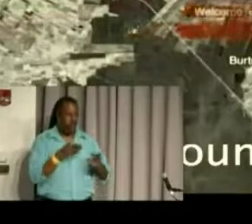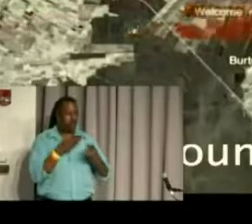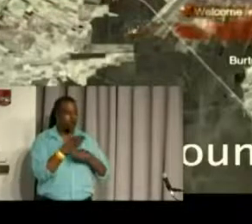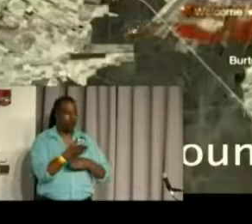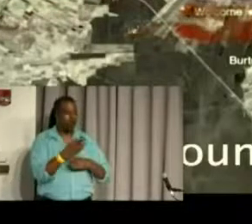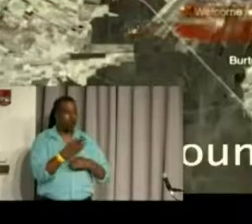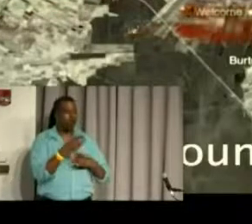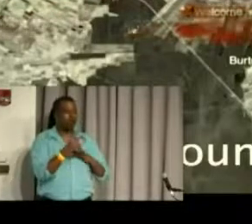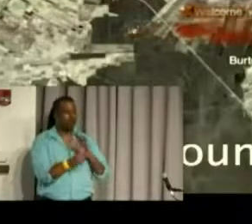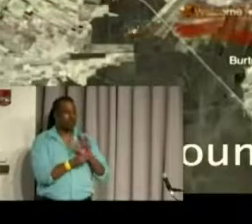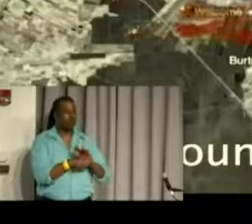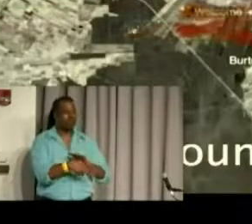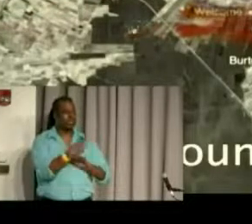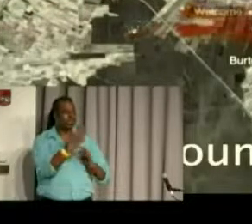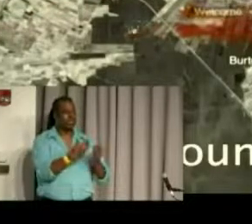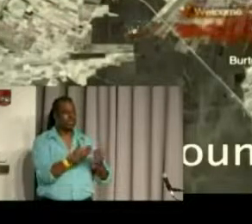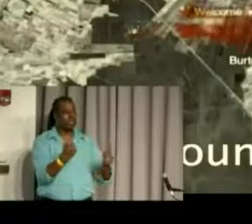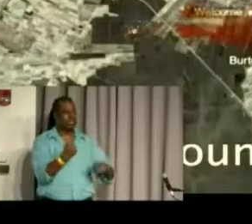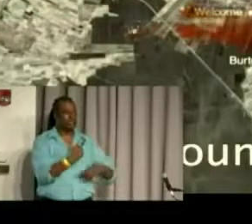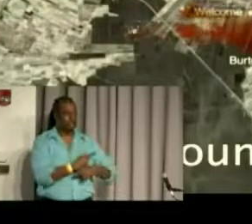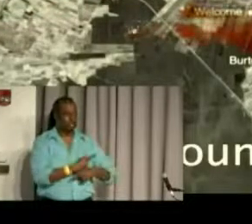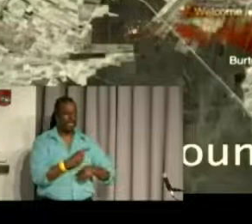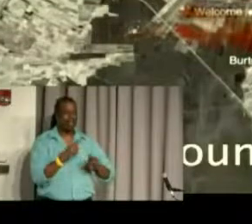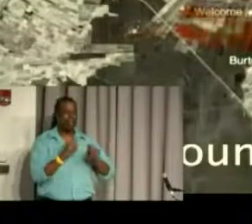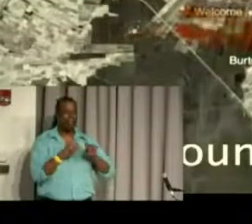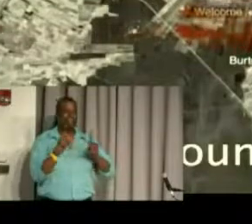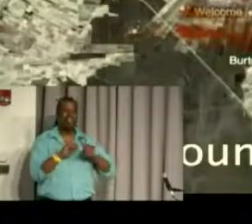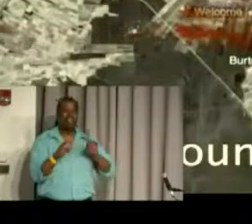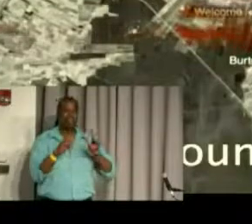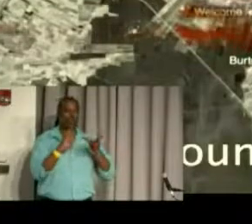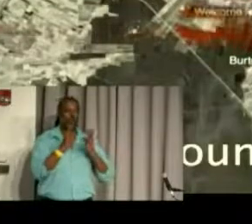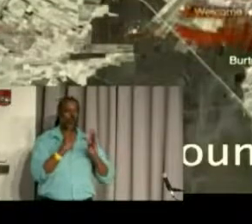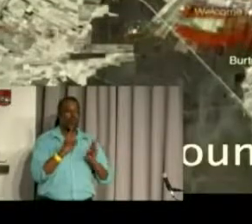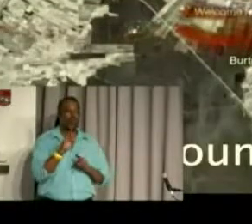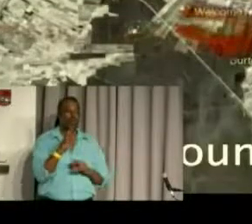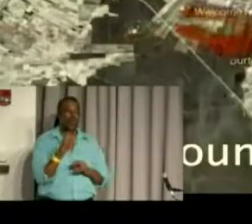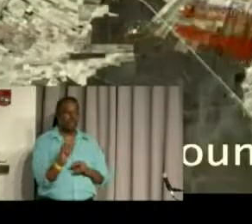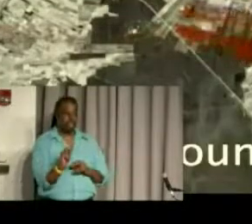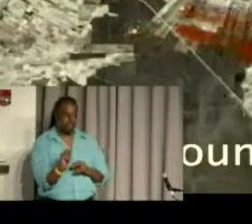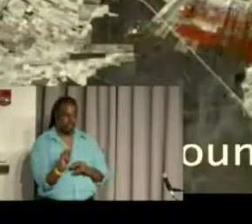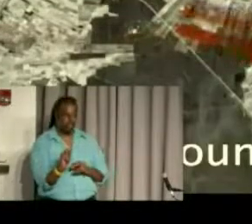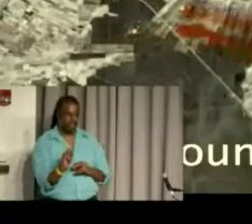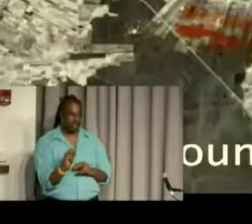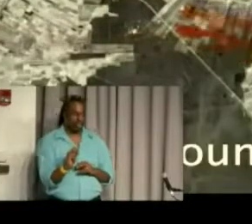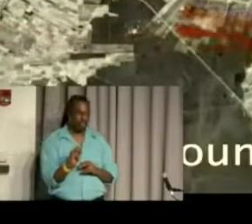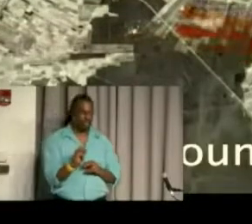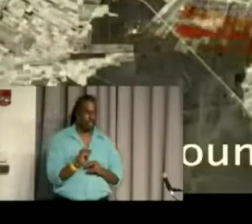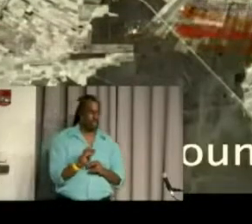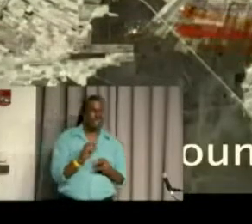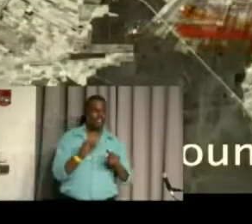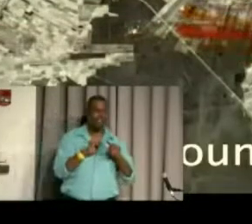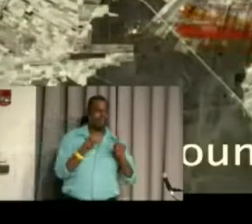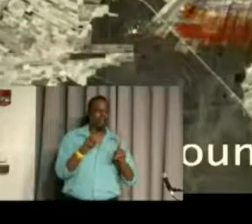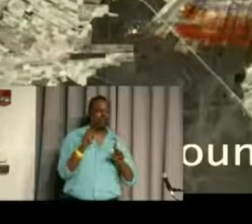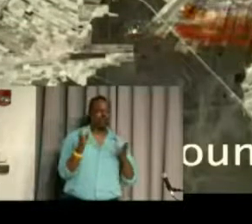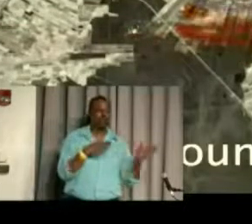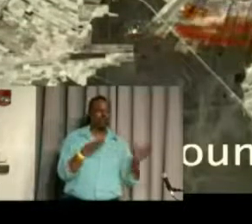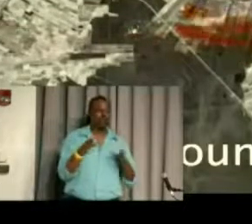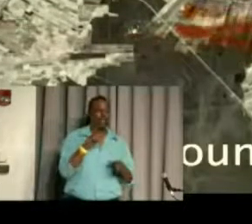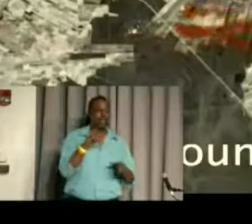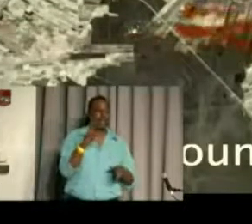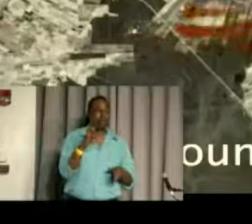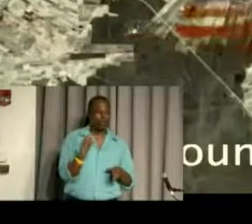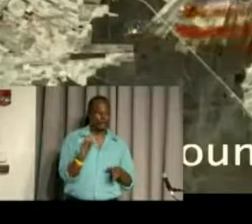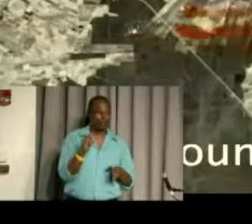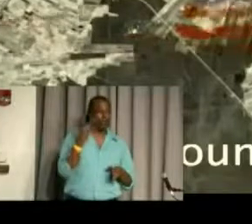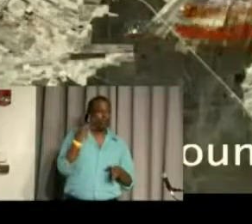3 separate days, each with different meteorological conditions and different prevailing wind directions to